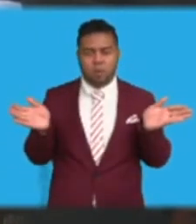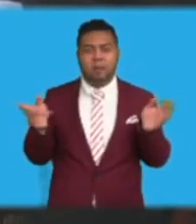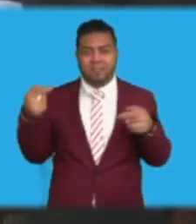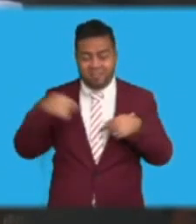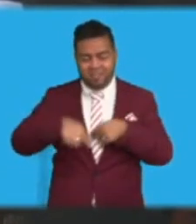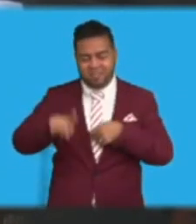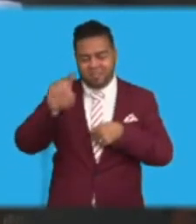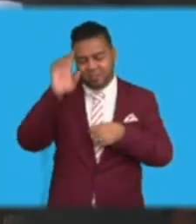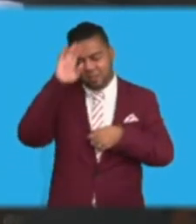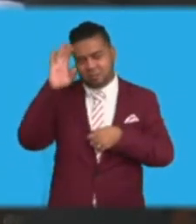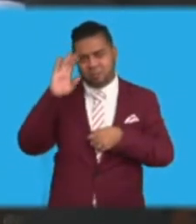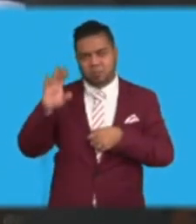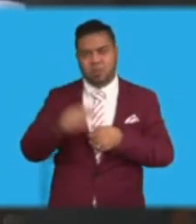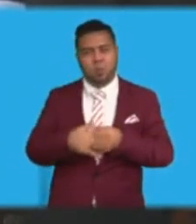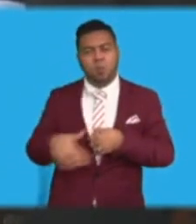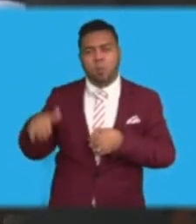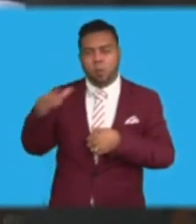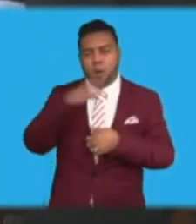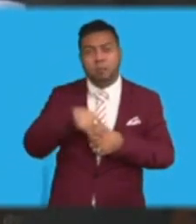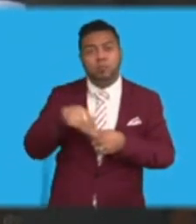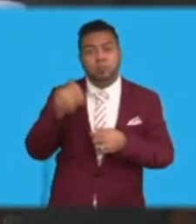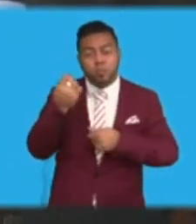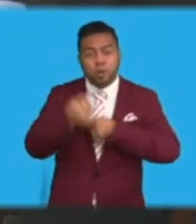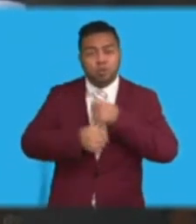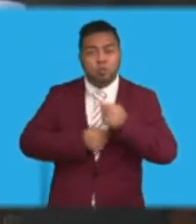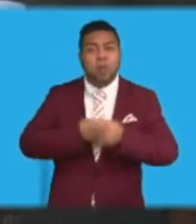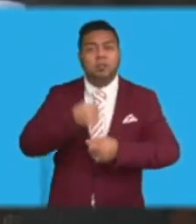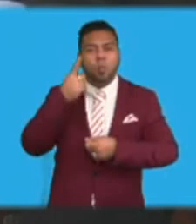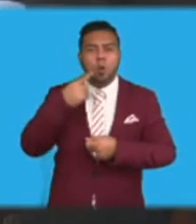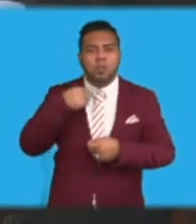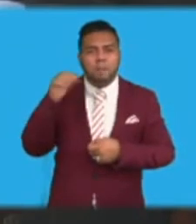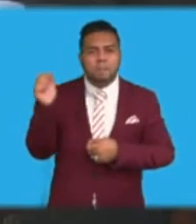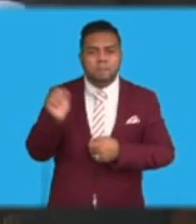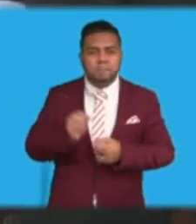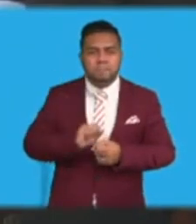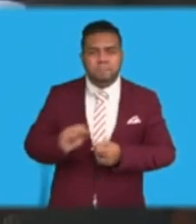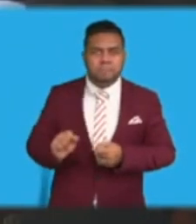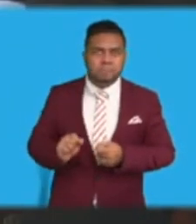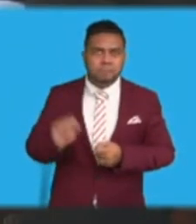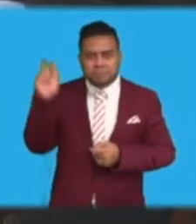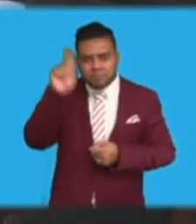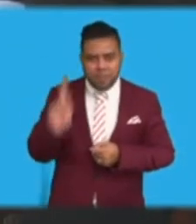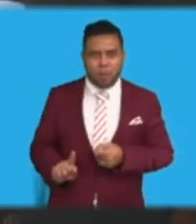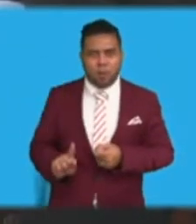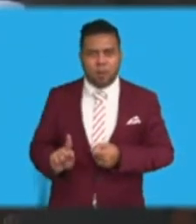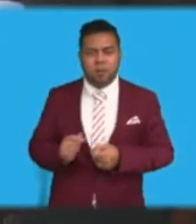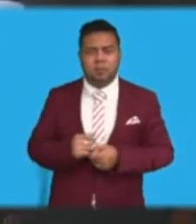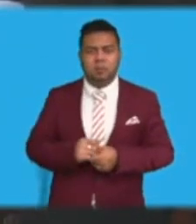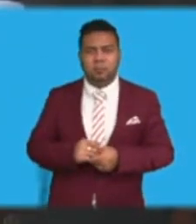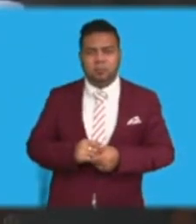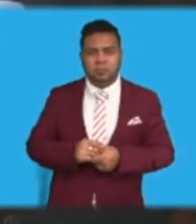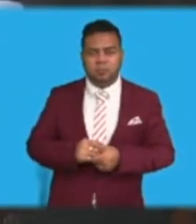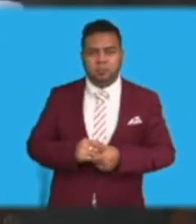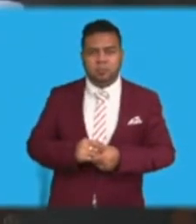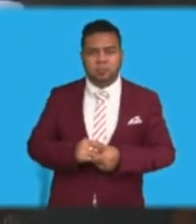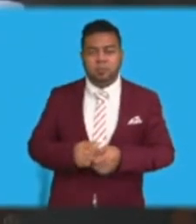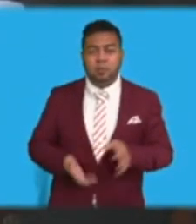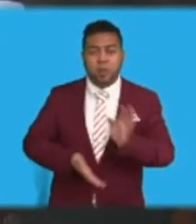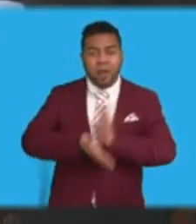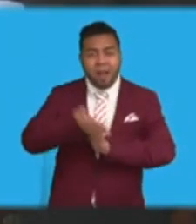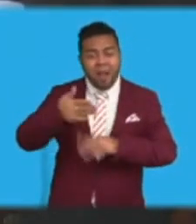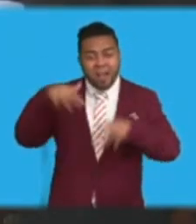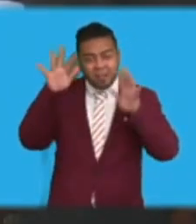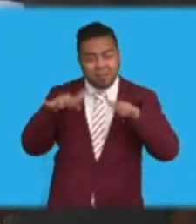is to produce, as all of us know, hydroelectric power, and it supports about 80 megawatt power station. During high rainfall